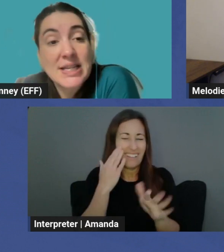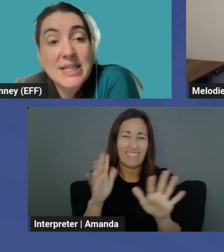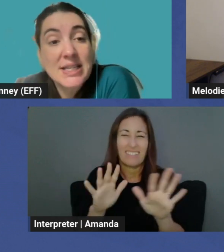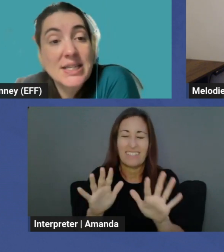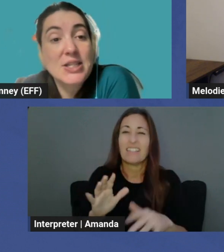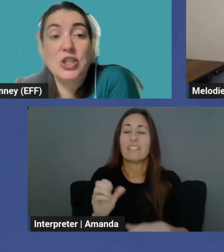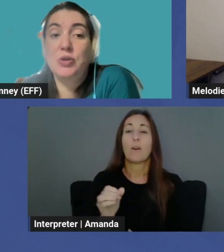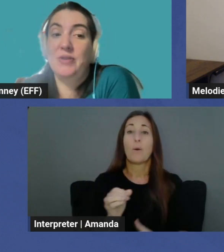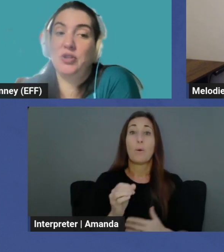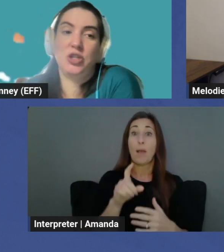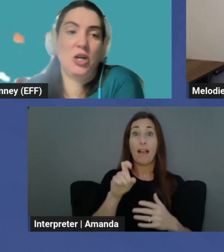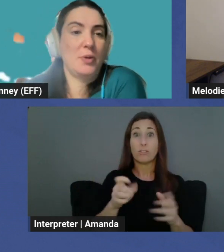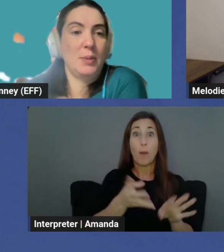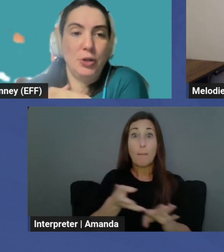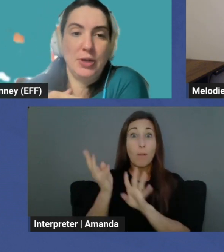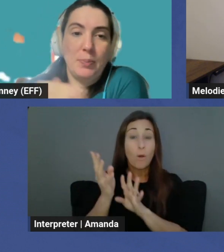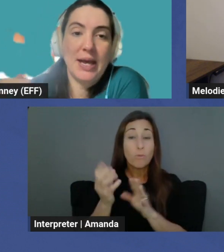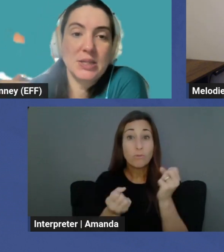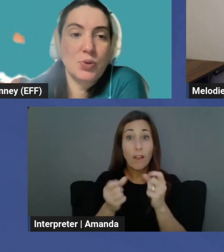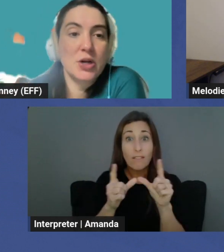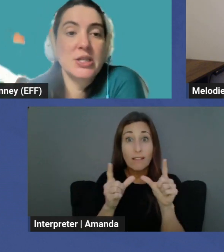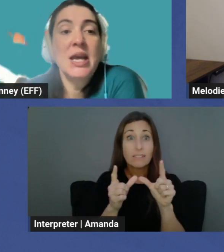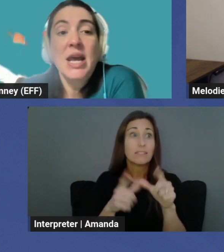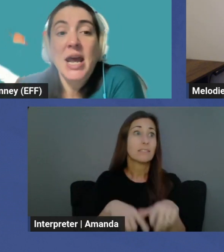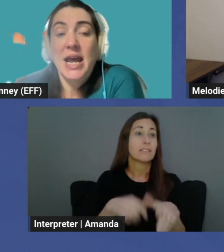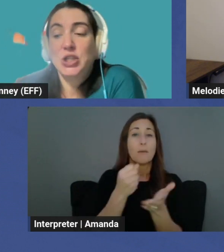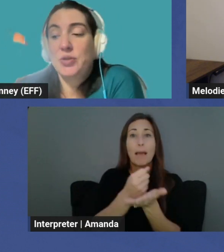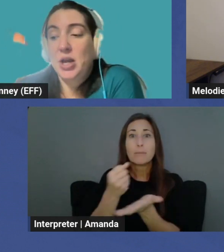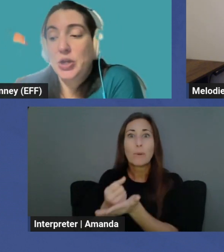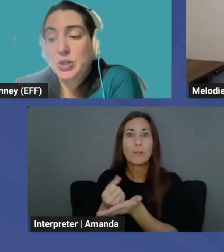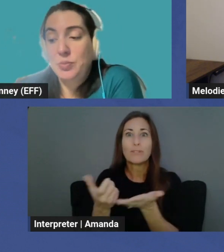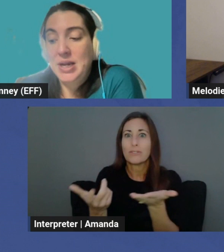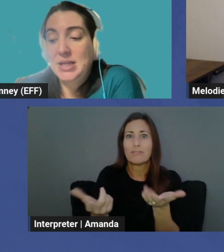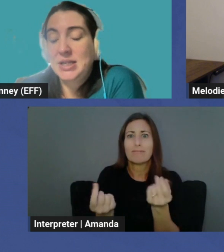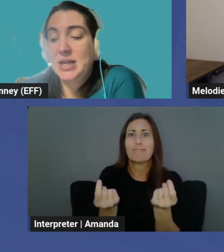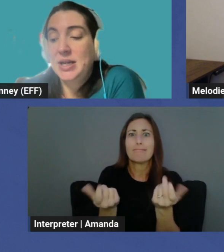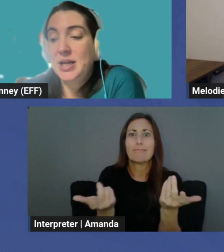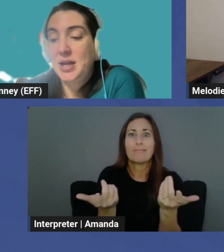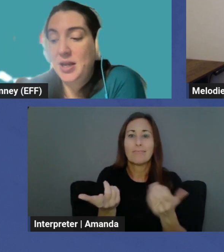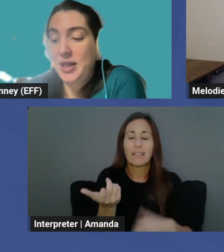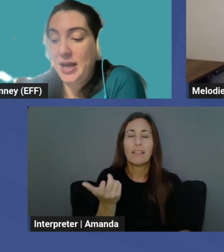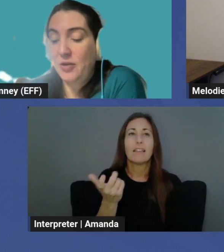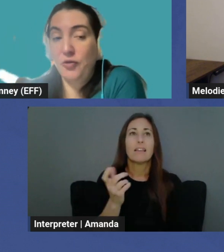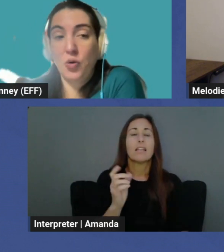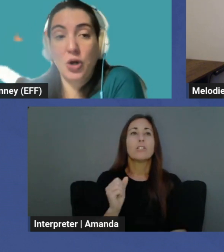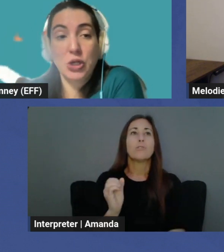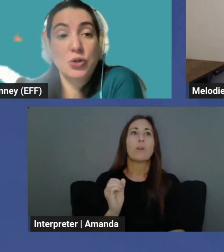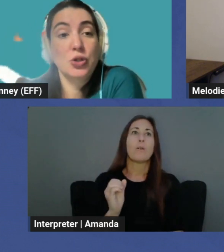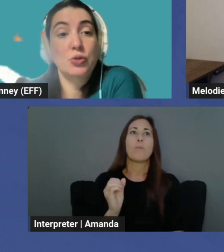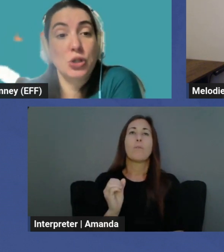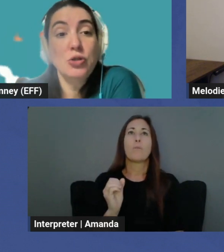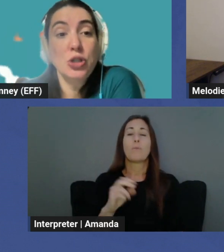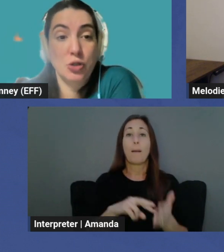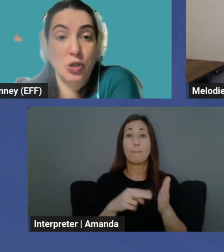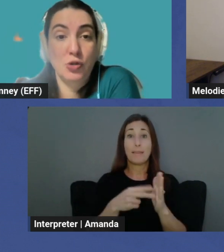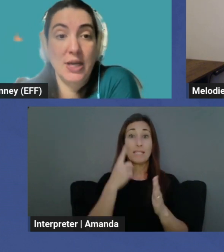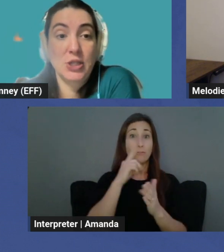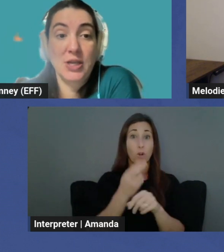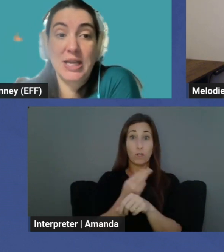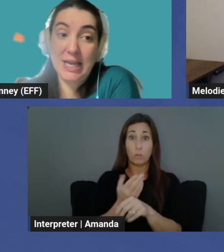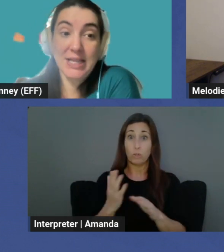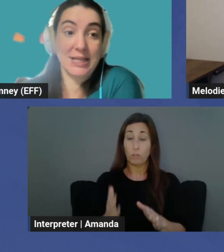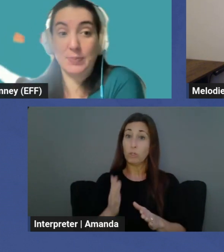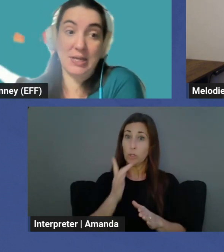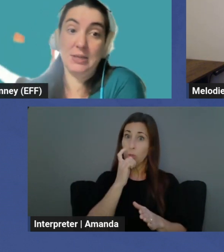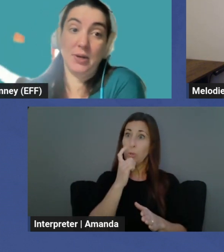driver's licenses? Do you have to start uploading passports? And so that also means that for users who do choose to do that, so